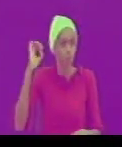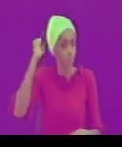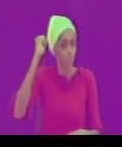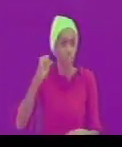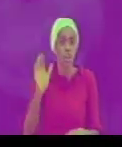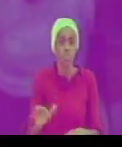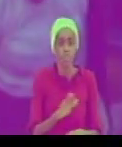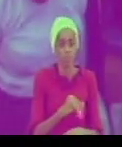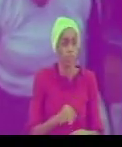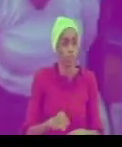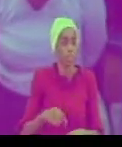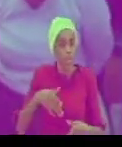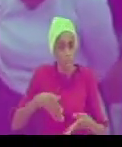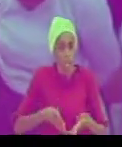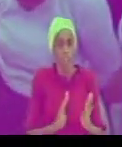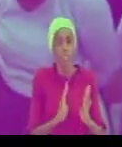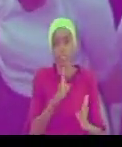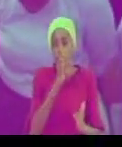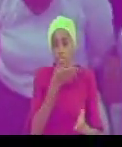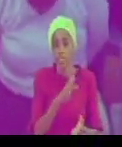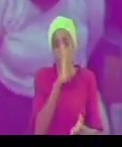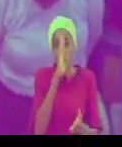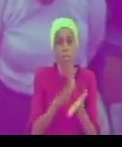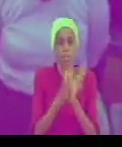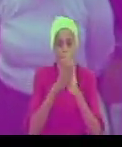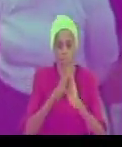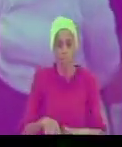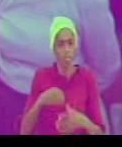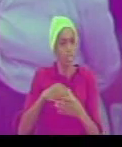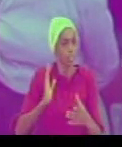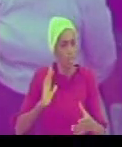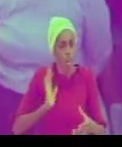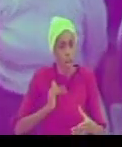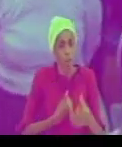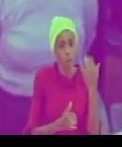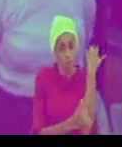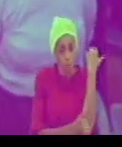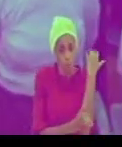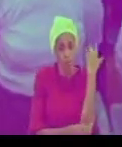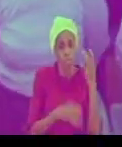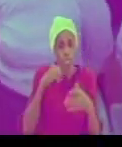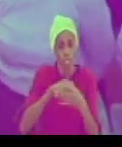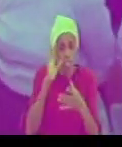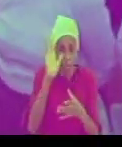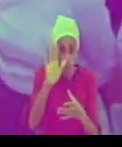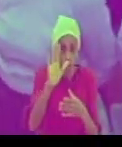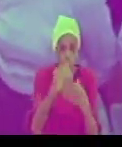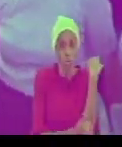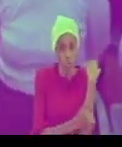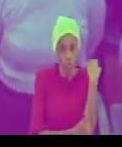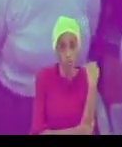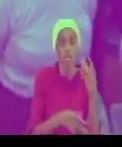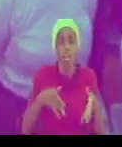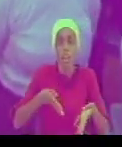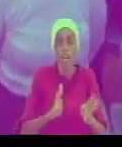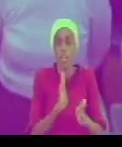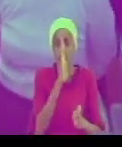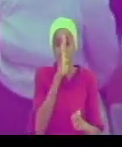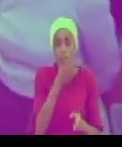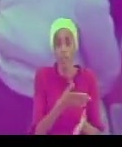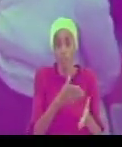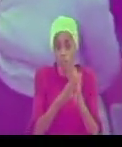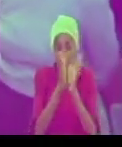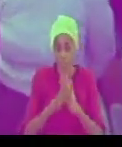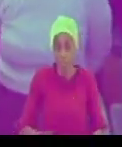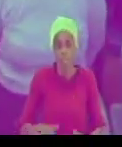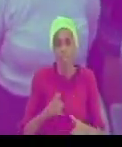peace in your country. Let there be global peace. In your country, let there be global peace. The peace of God.